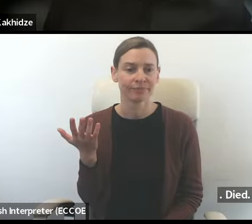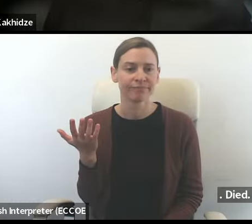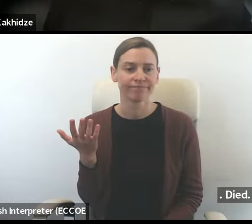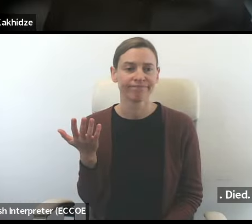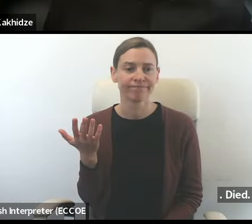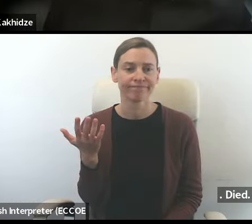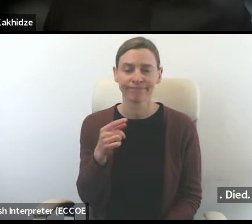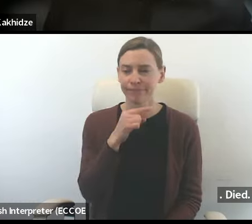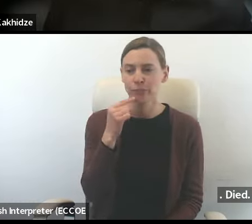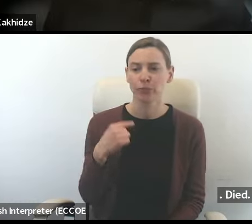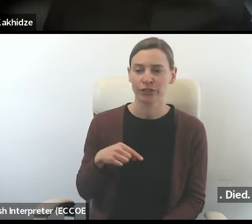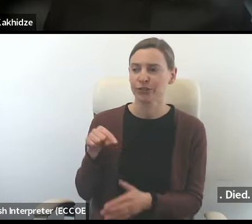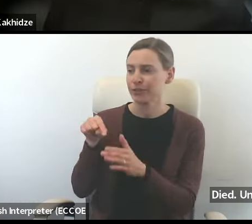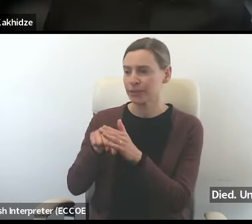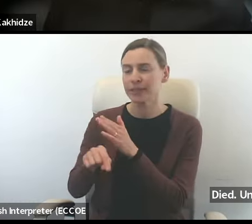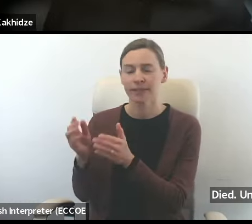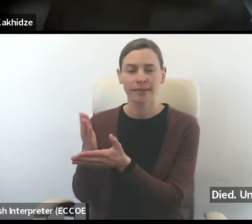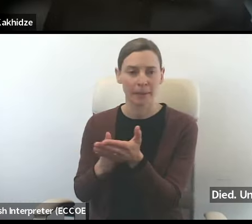Russians. And